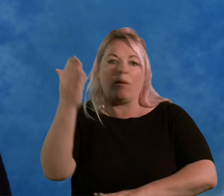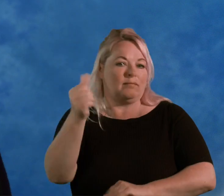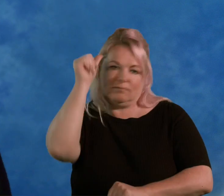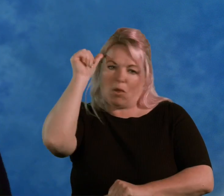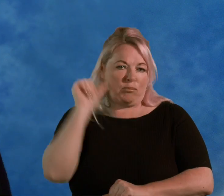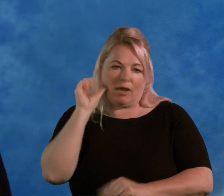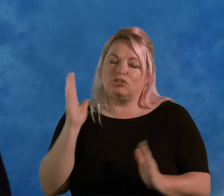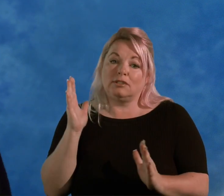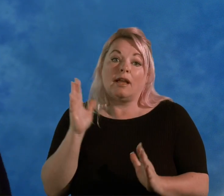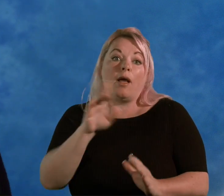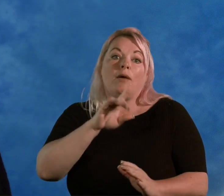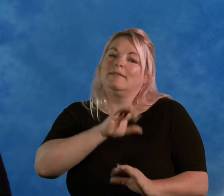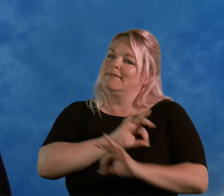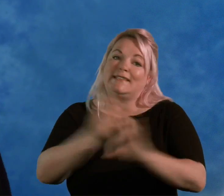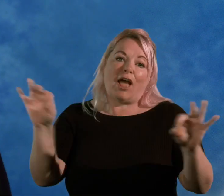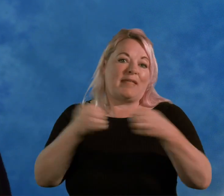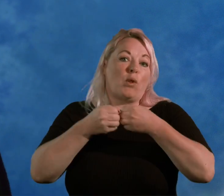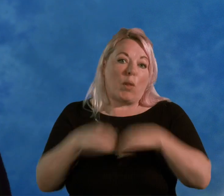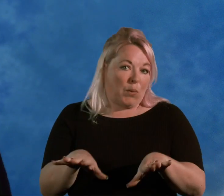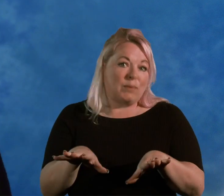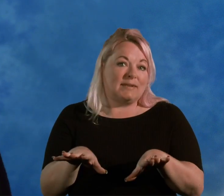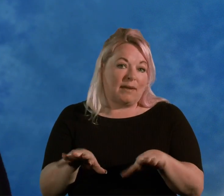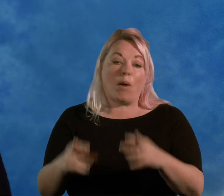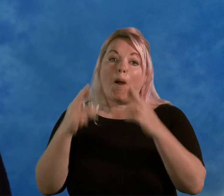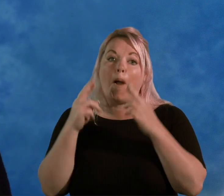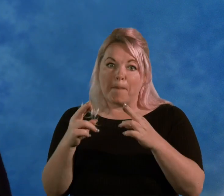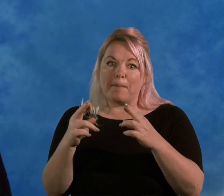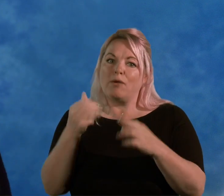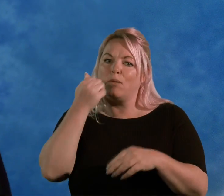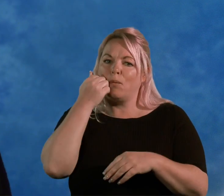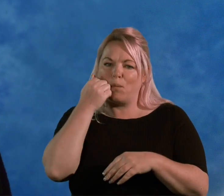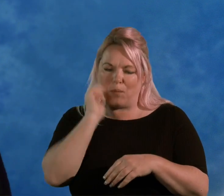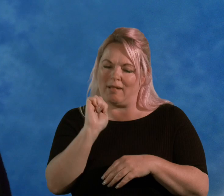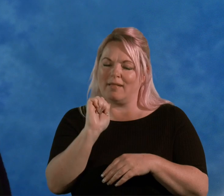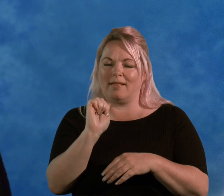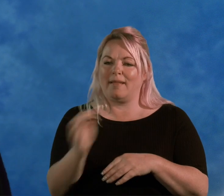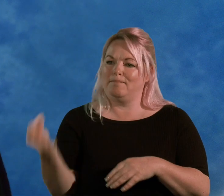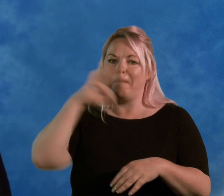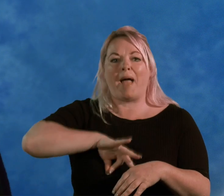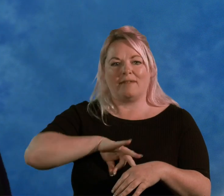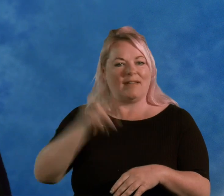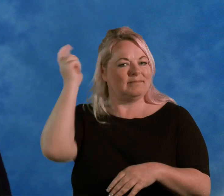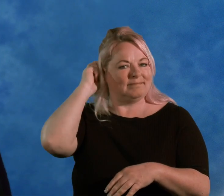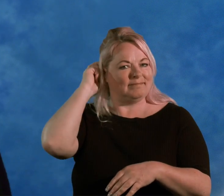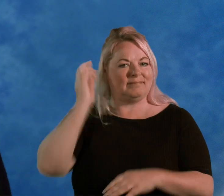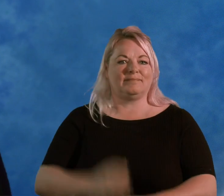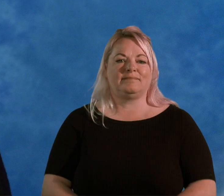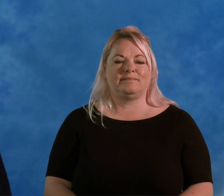it, because you have nothing to lose, and hopefully you will have a great deal to gain.